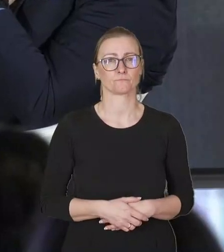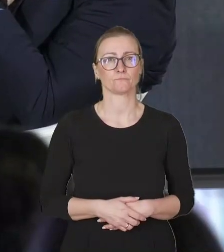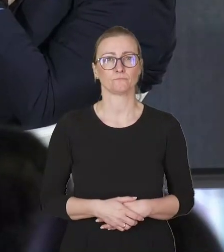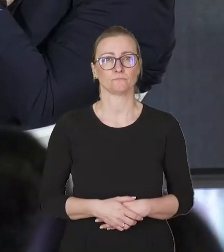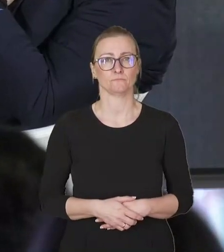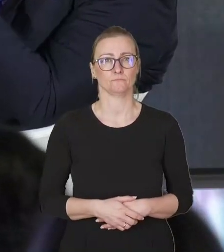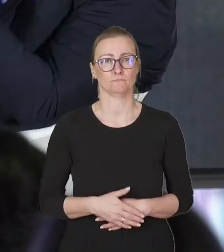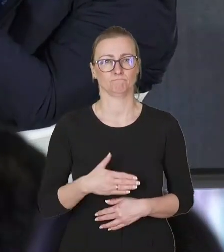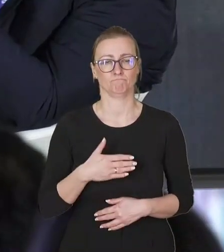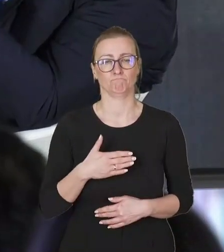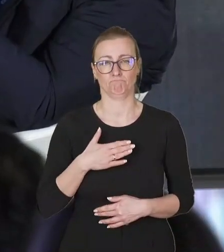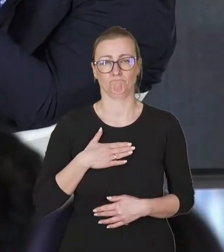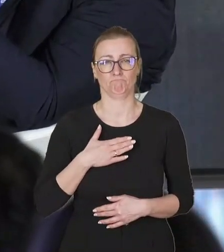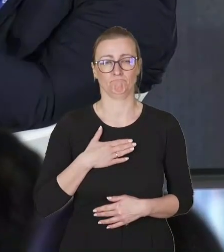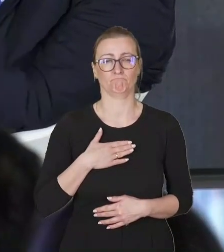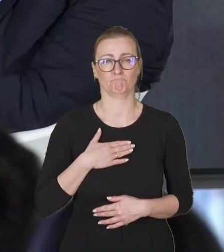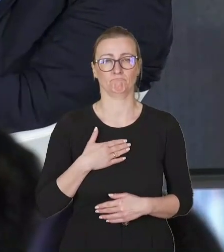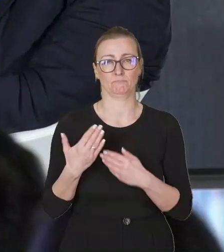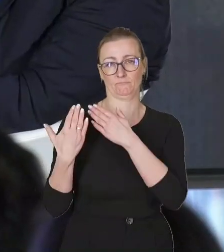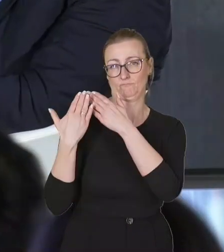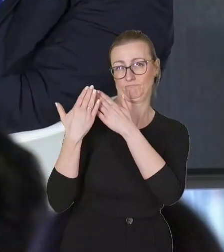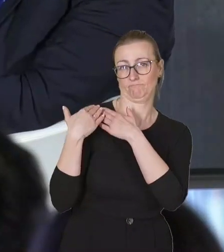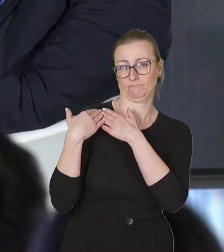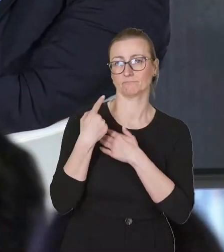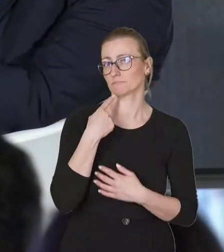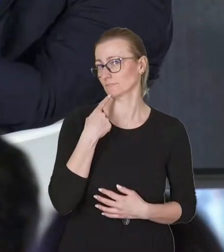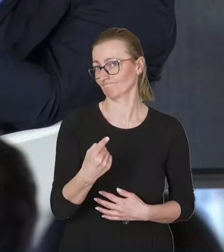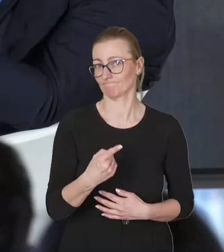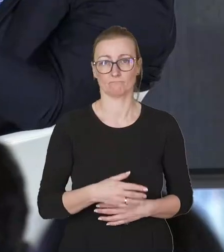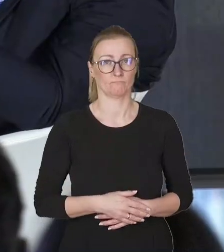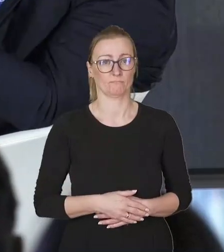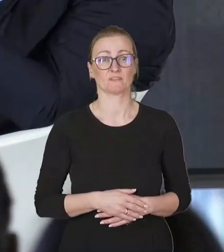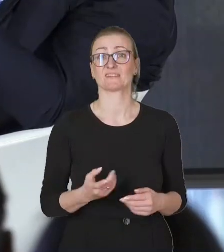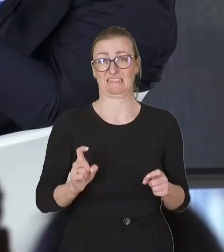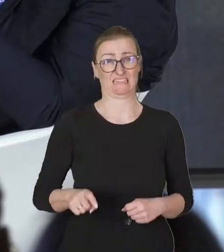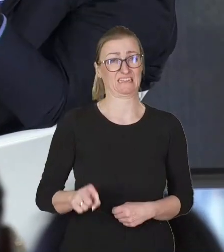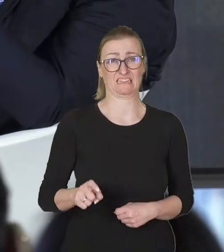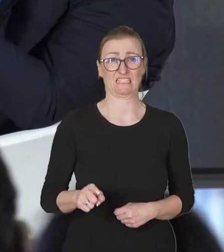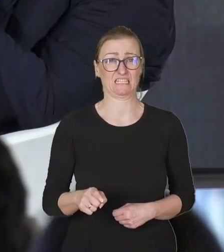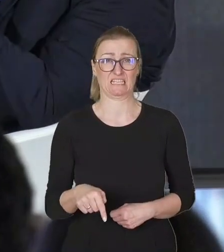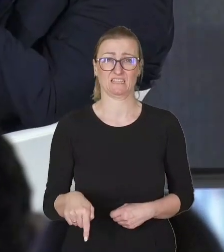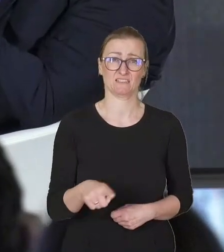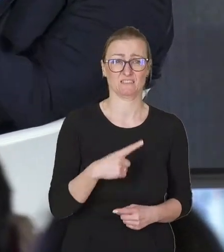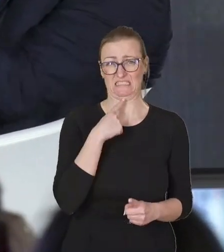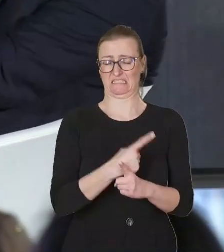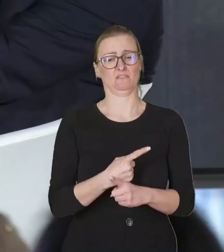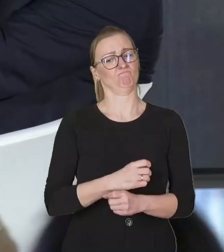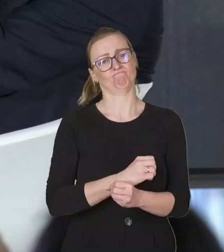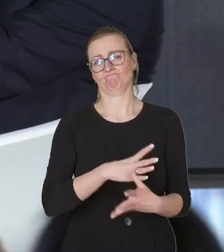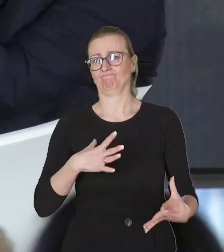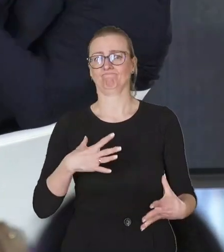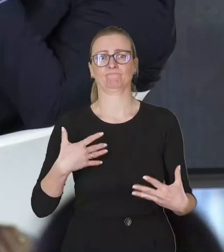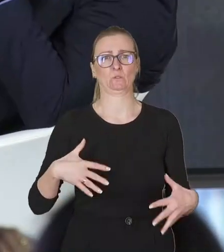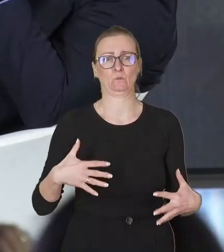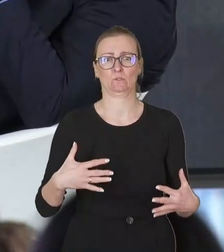we need in the regions freedom of setting priorities, and maybe we don't need any priorities, we should do what we want. But I will not answer